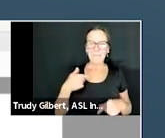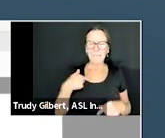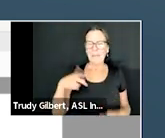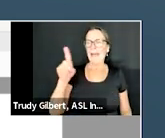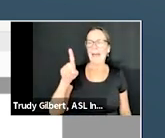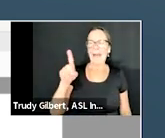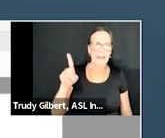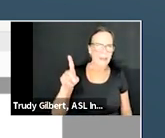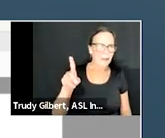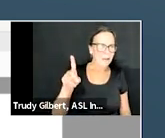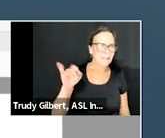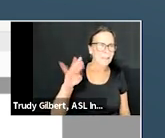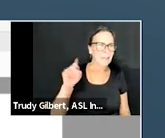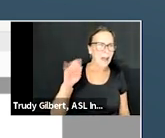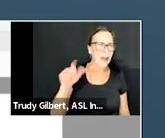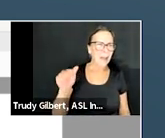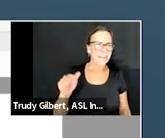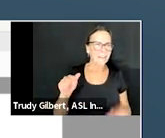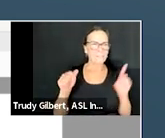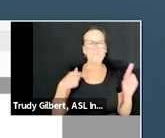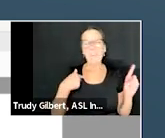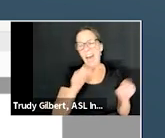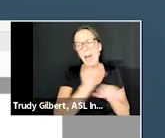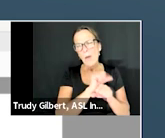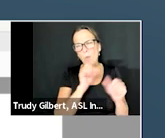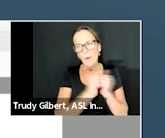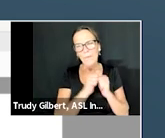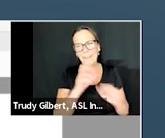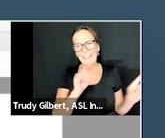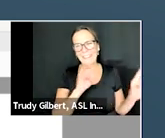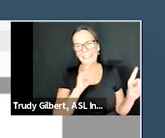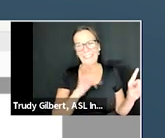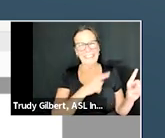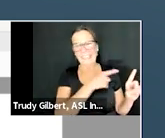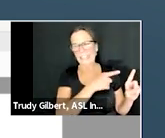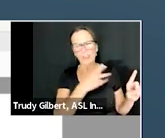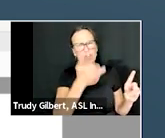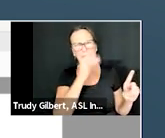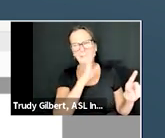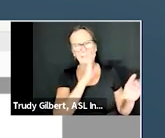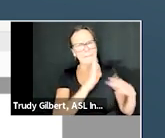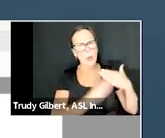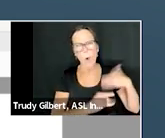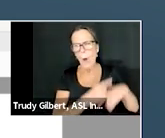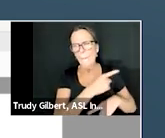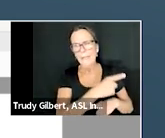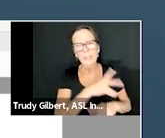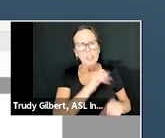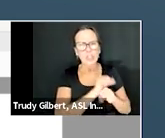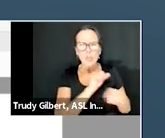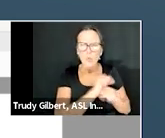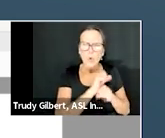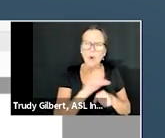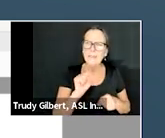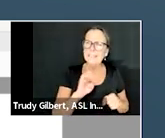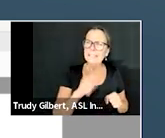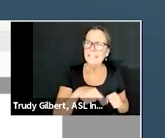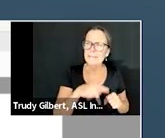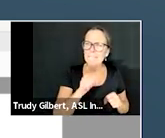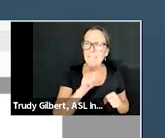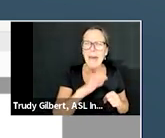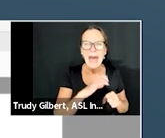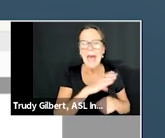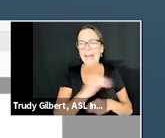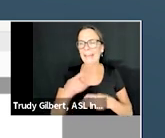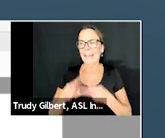Biagioli. I work with Cindy. She's very humble. She does not only the work she does for the CPAC, but she also works for the Generation,